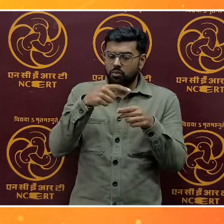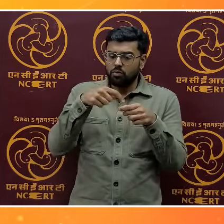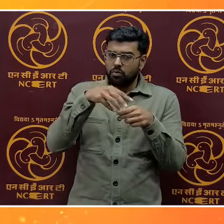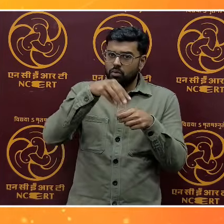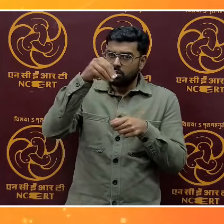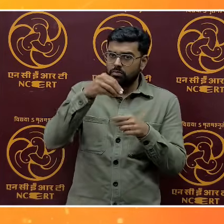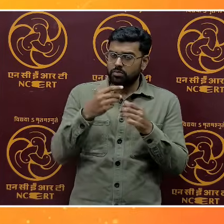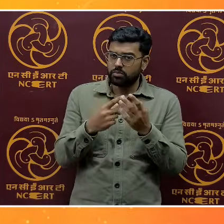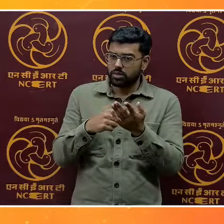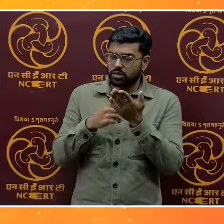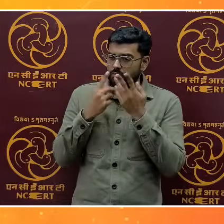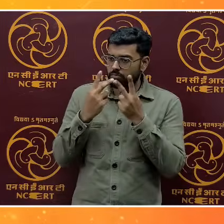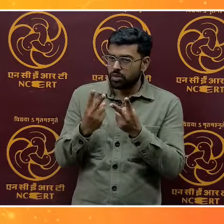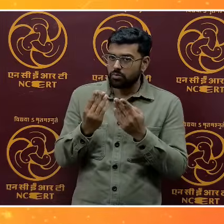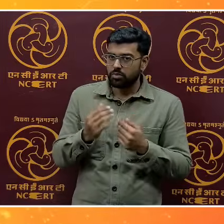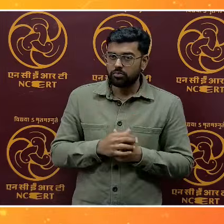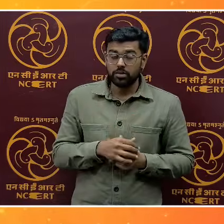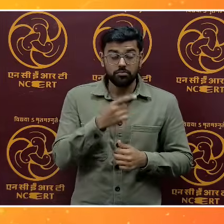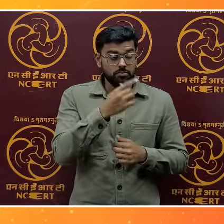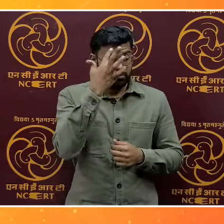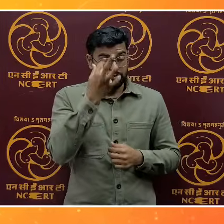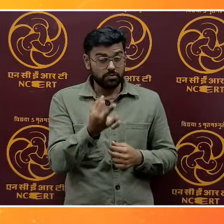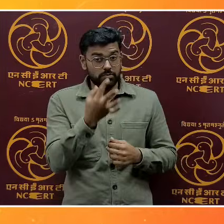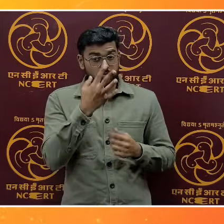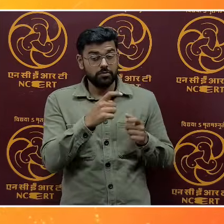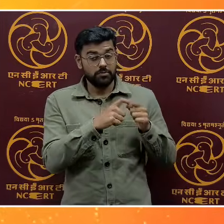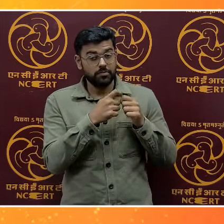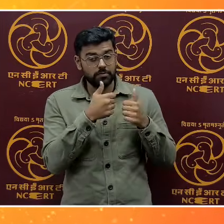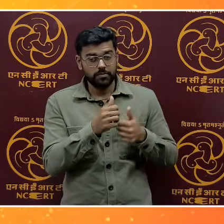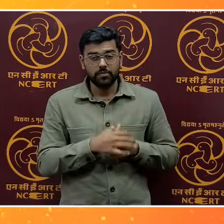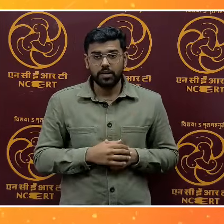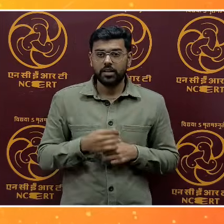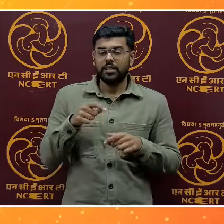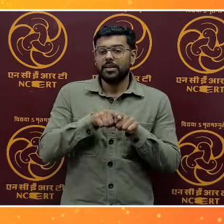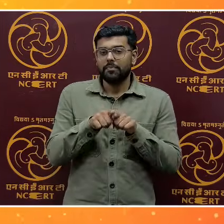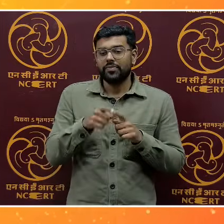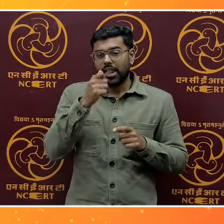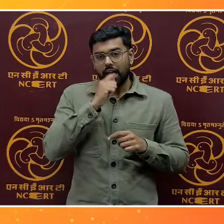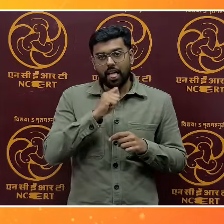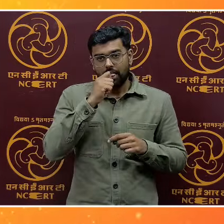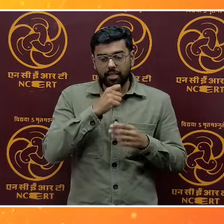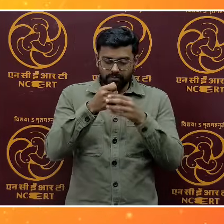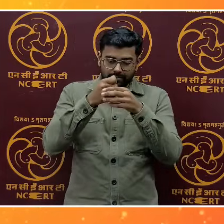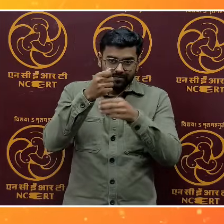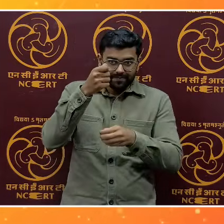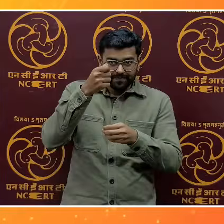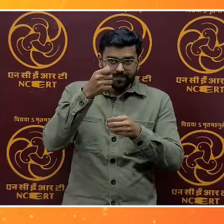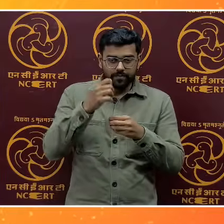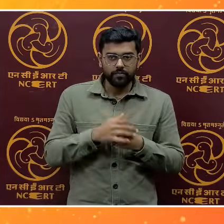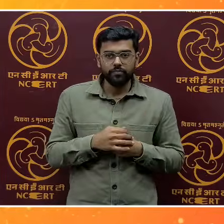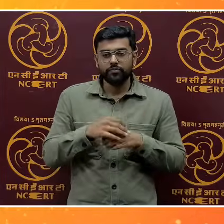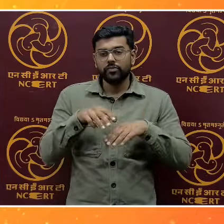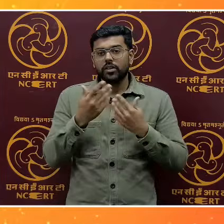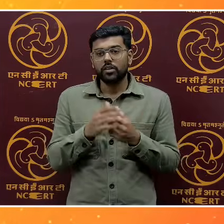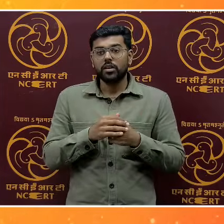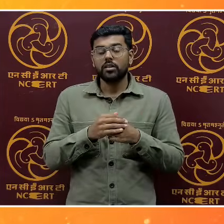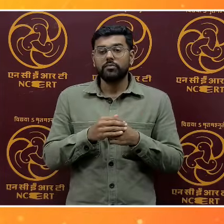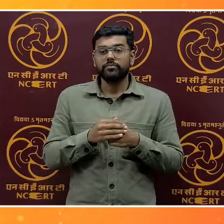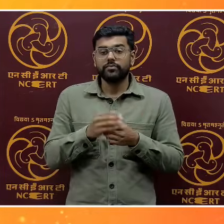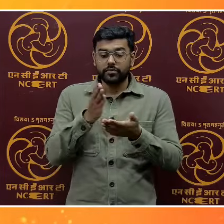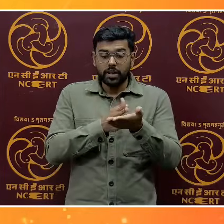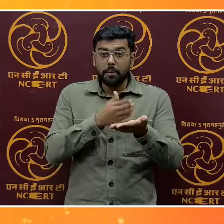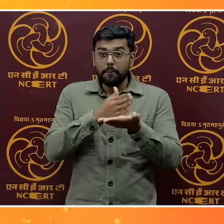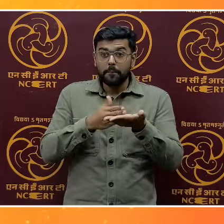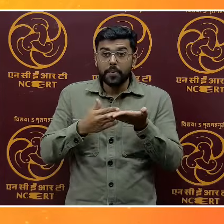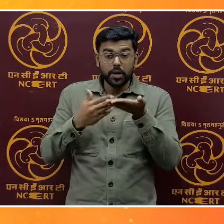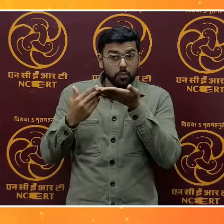Very good question, Tanvi. You are so intelligent. We find ice cream cones, children. Yes. And what about the birthday cap?